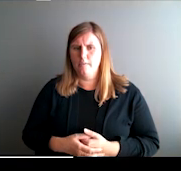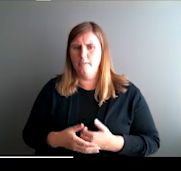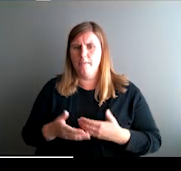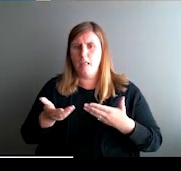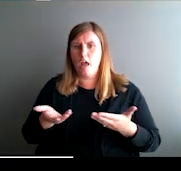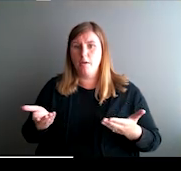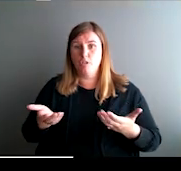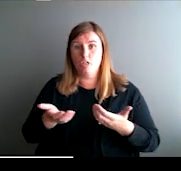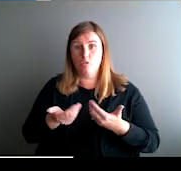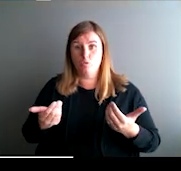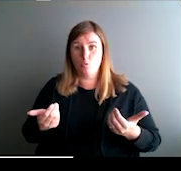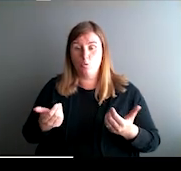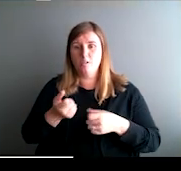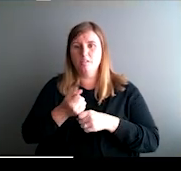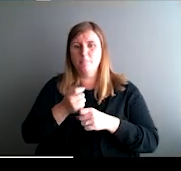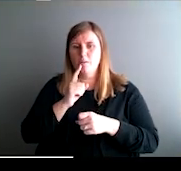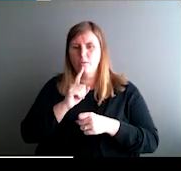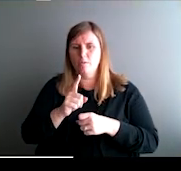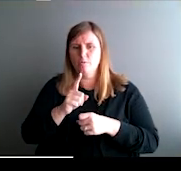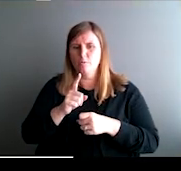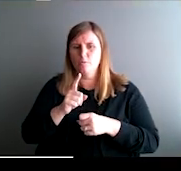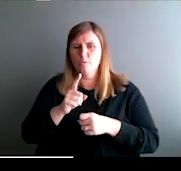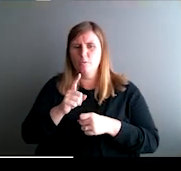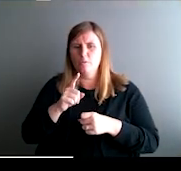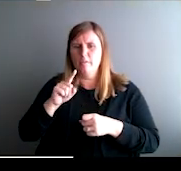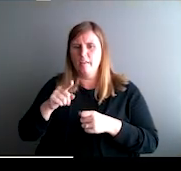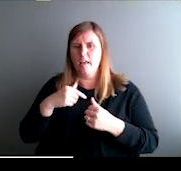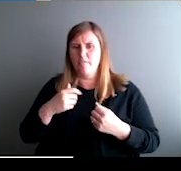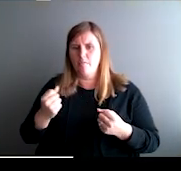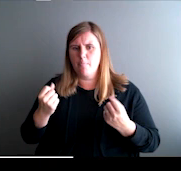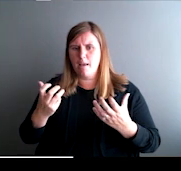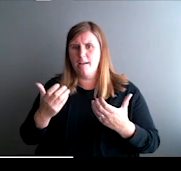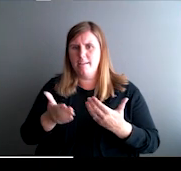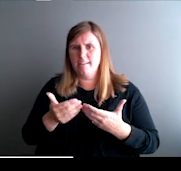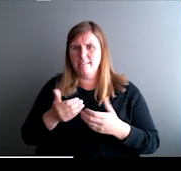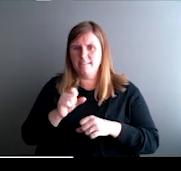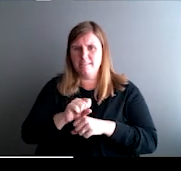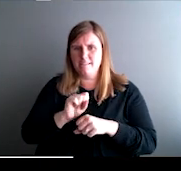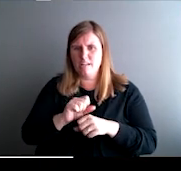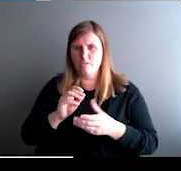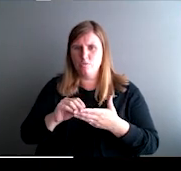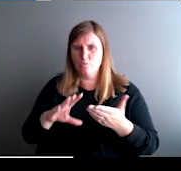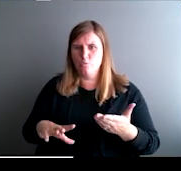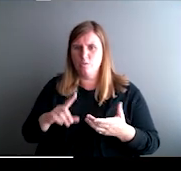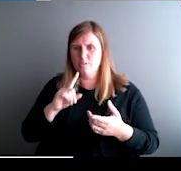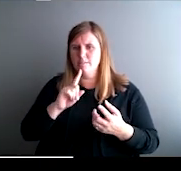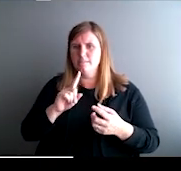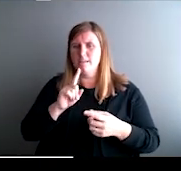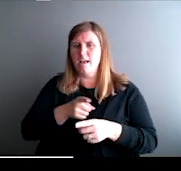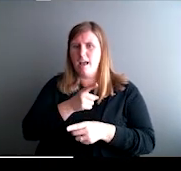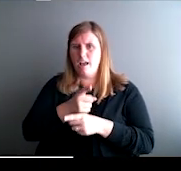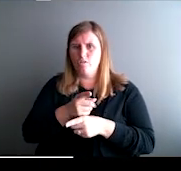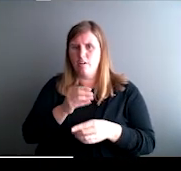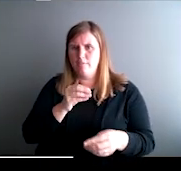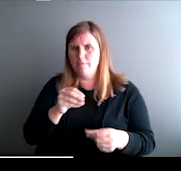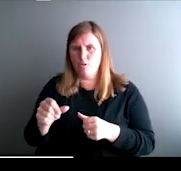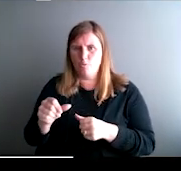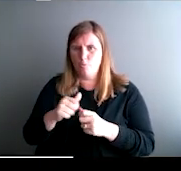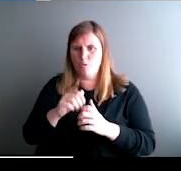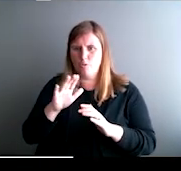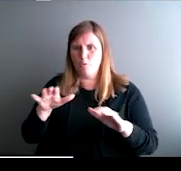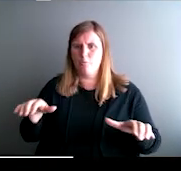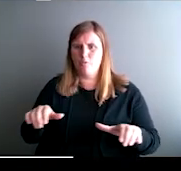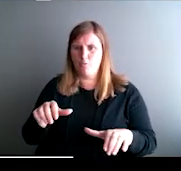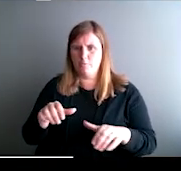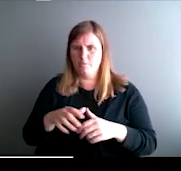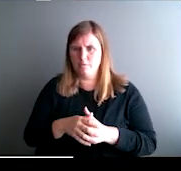sort is a way to make sure that there are many easy tasks that the student is accurate and fluent in their